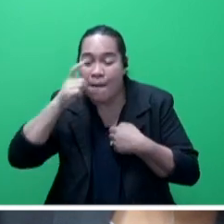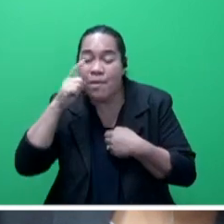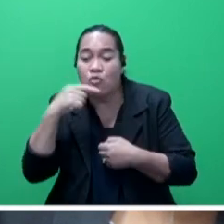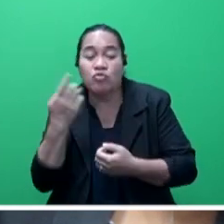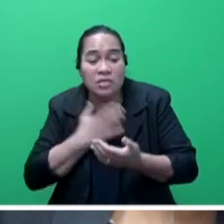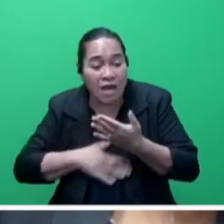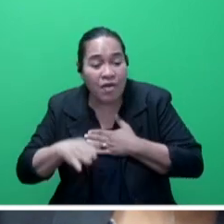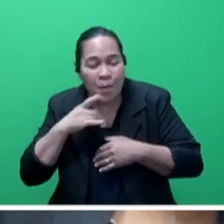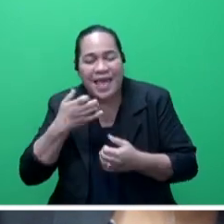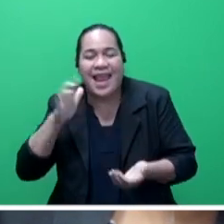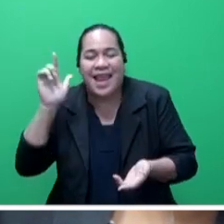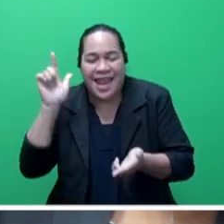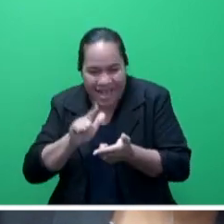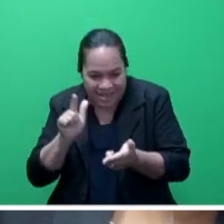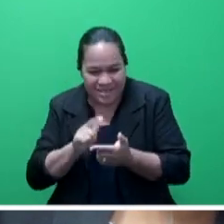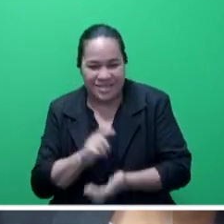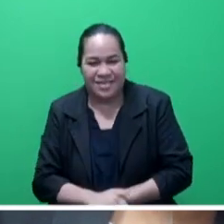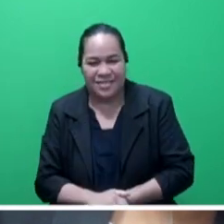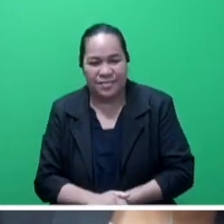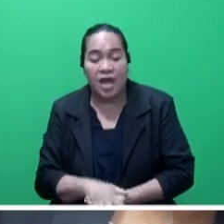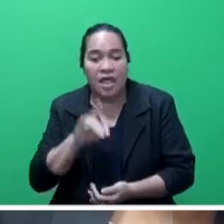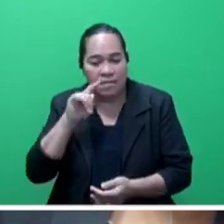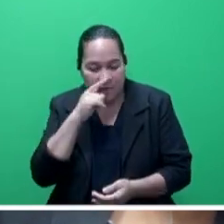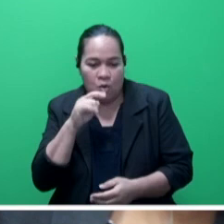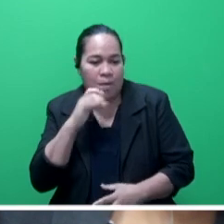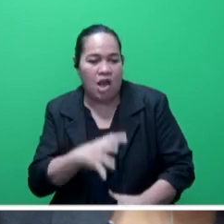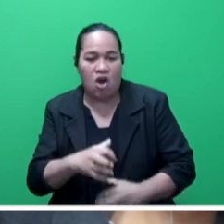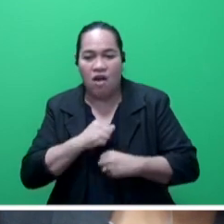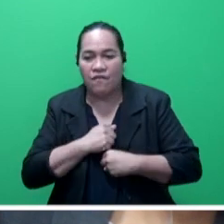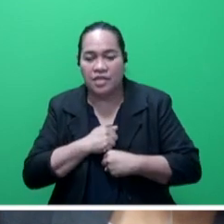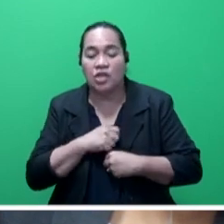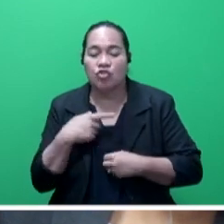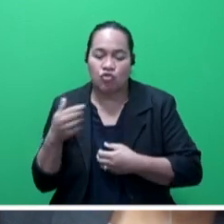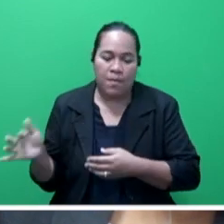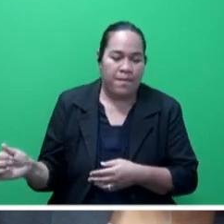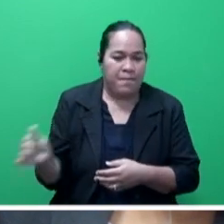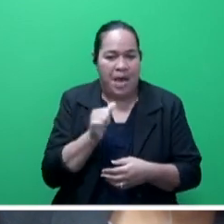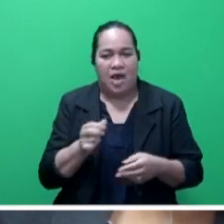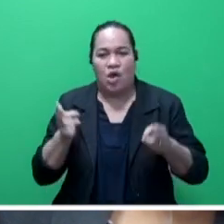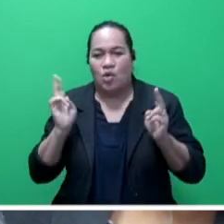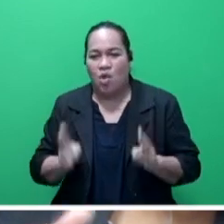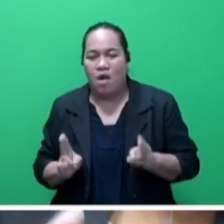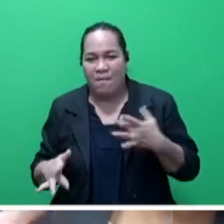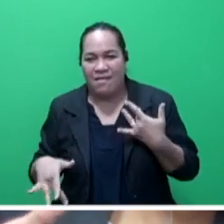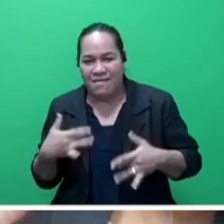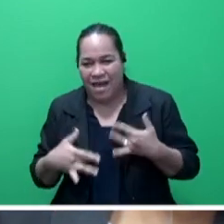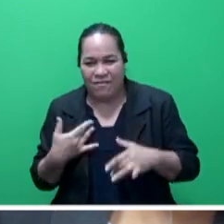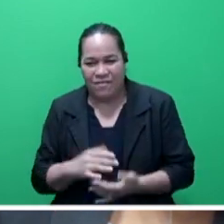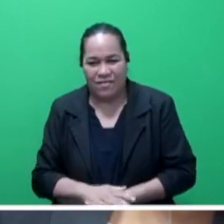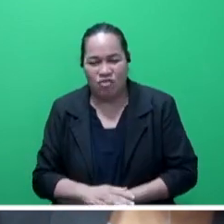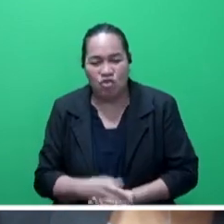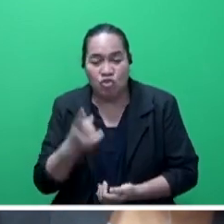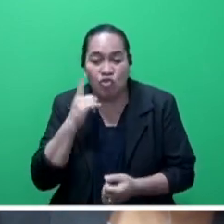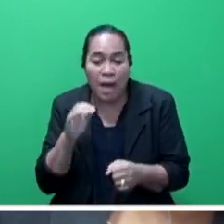is lessened, Honorable Speaker. And they are confident to get back to a normal life and to try to make